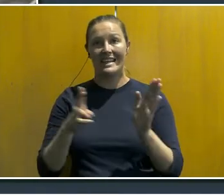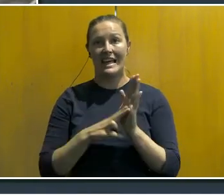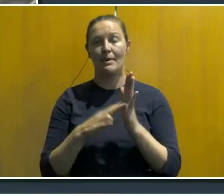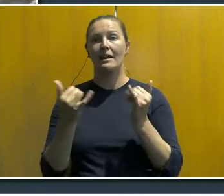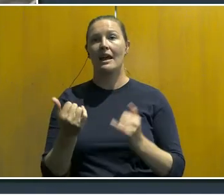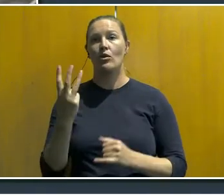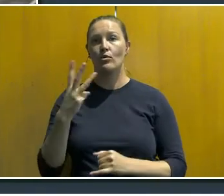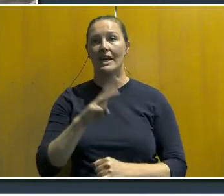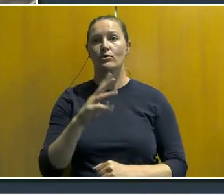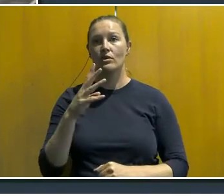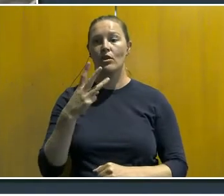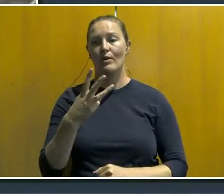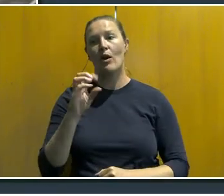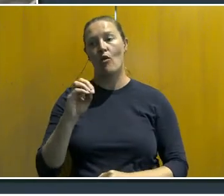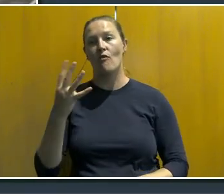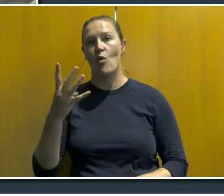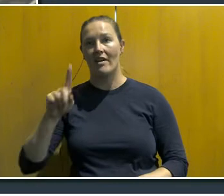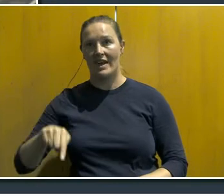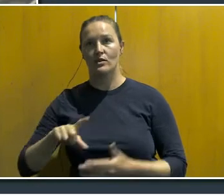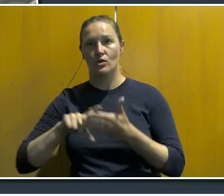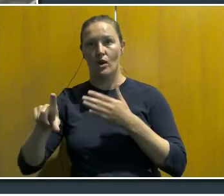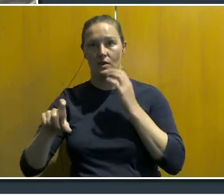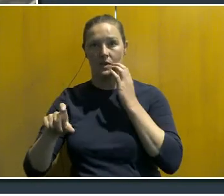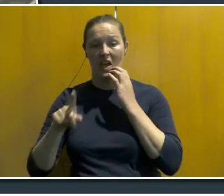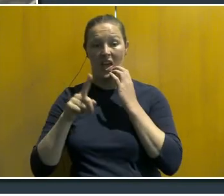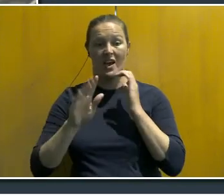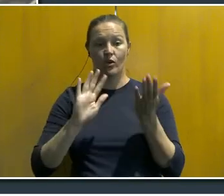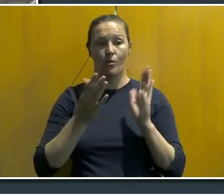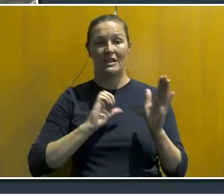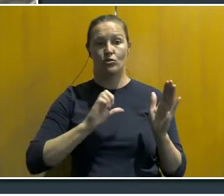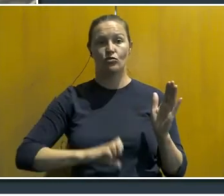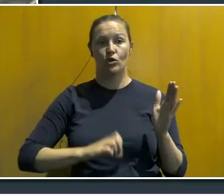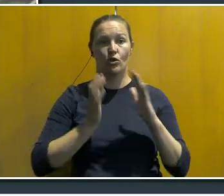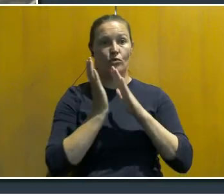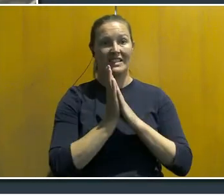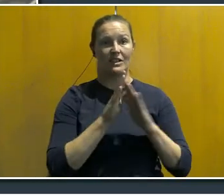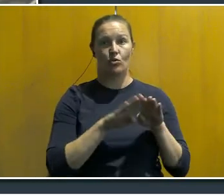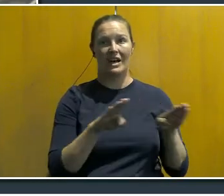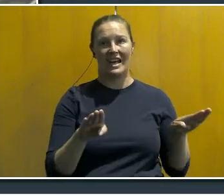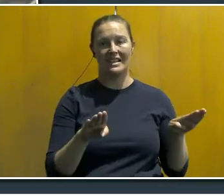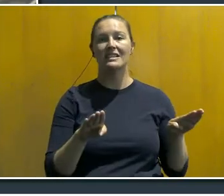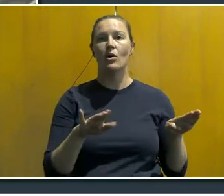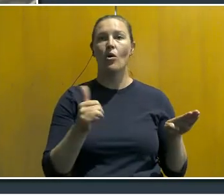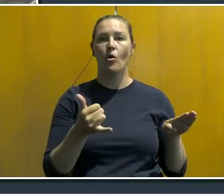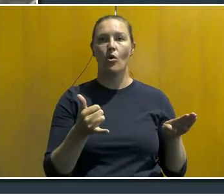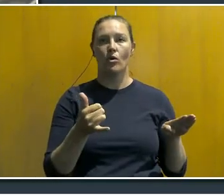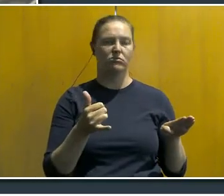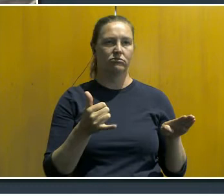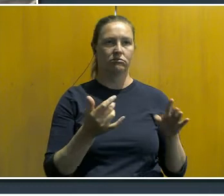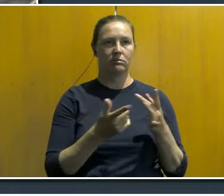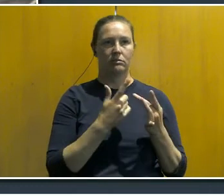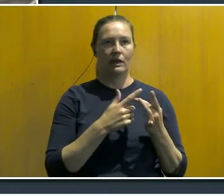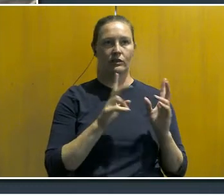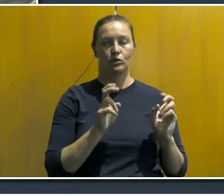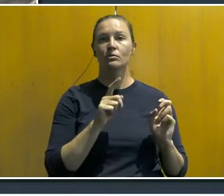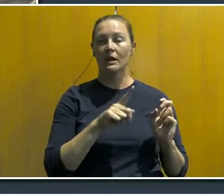now $304,000, whereas rural residential land, as I like to call it, or it could be described as other things,